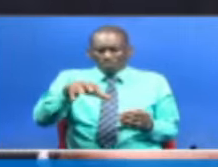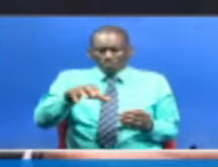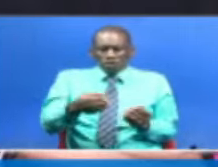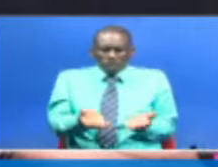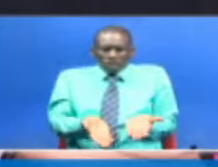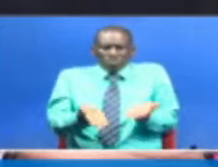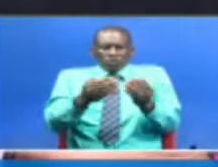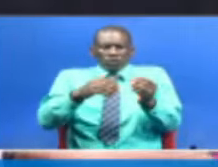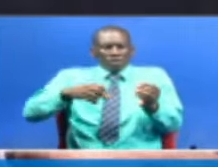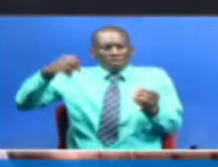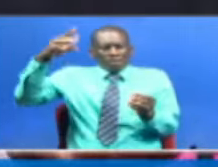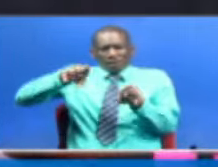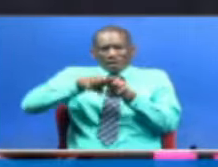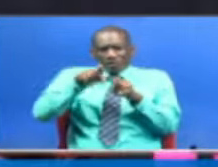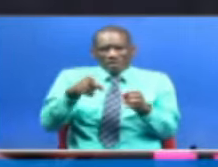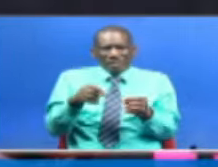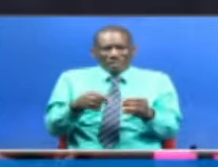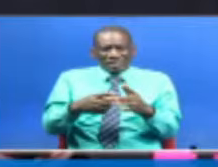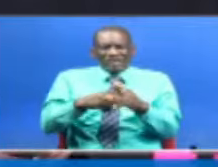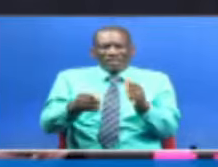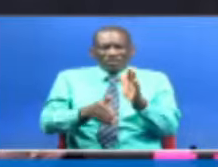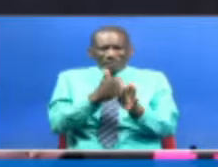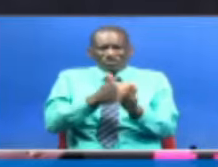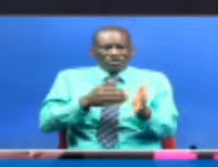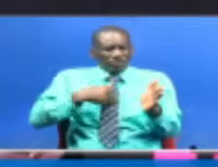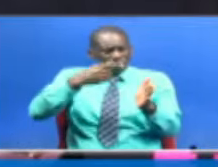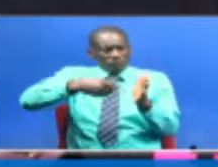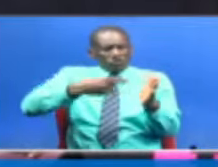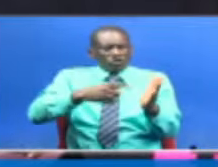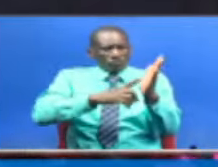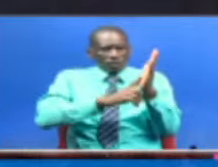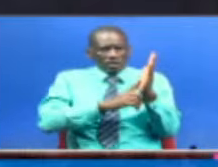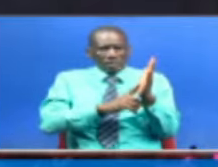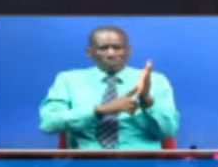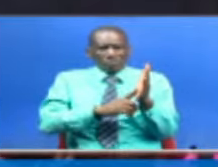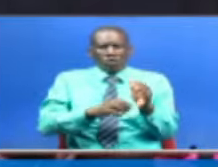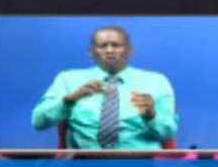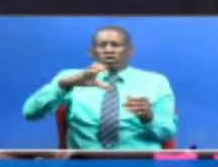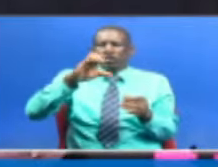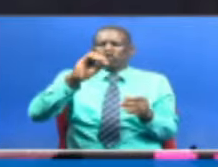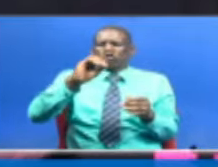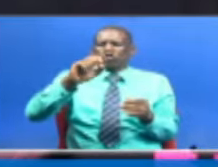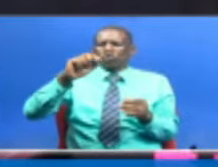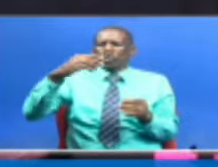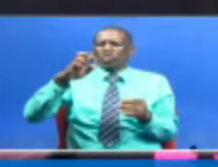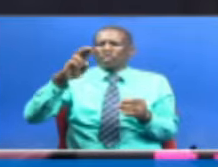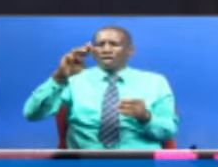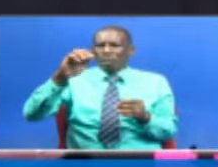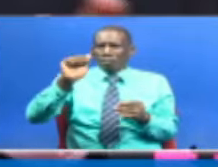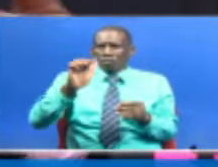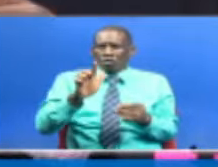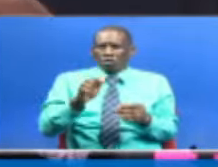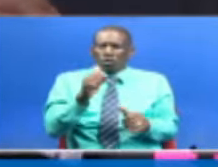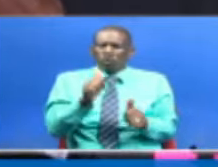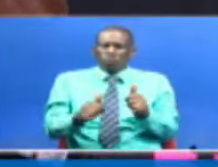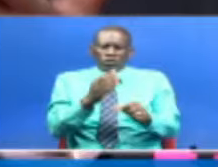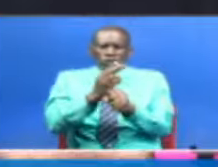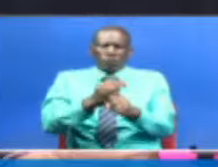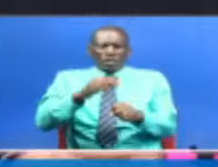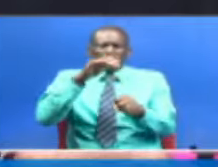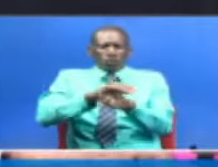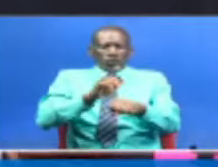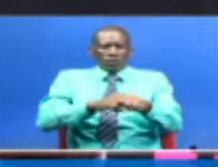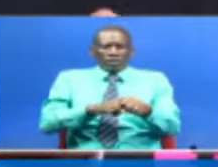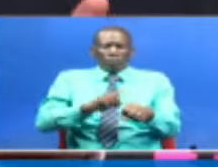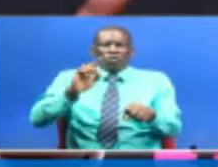which start very quickly. There are plants like geothermal, which really take a lot of time because once